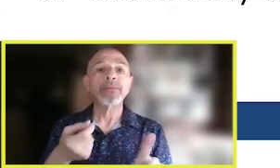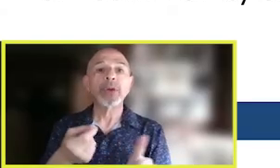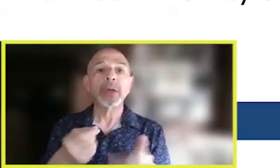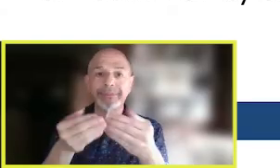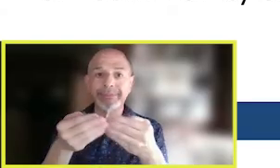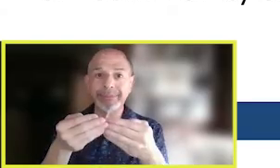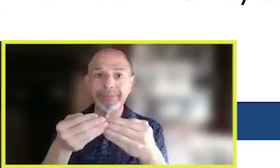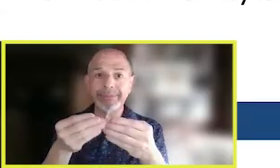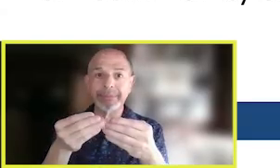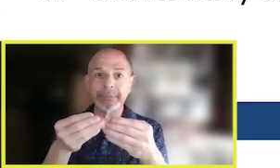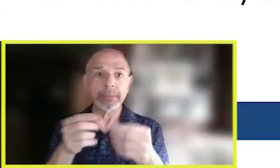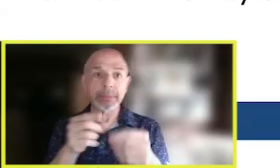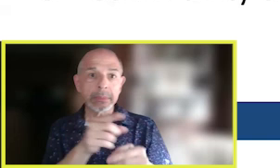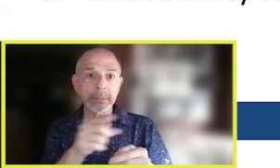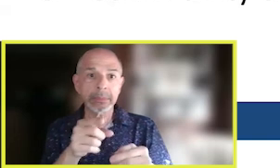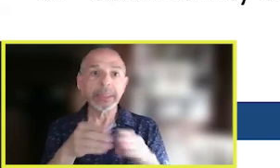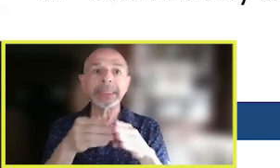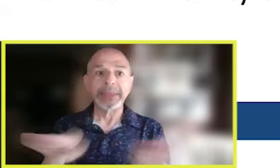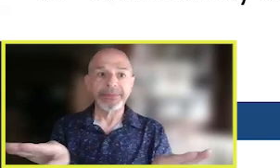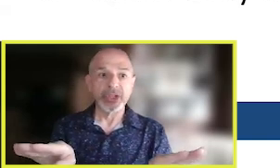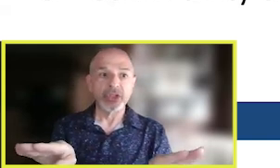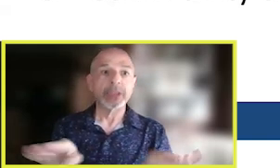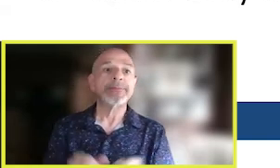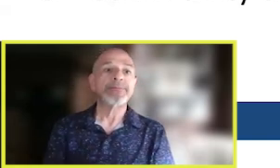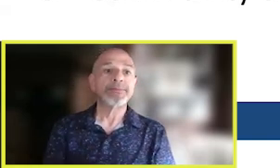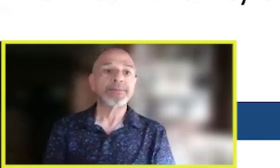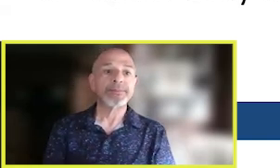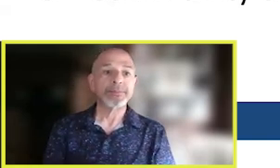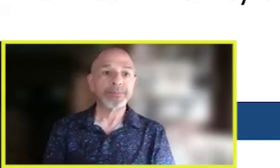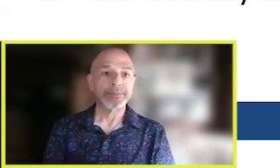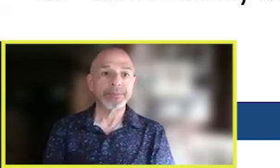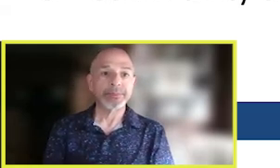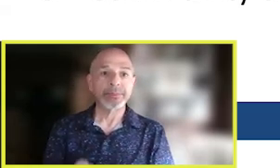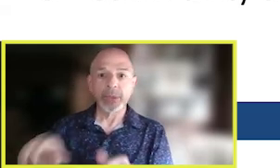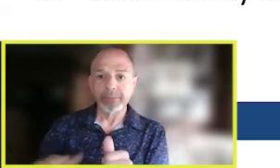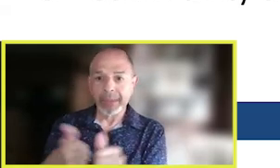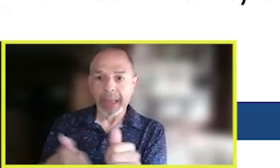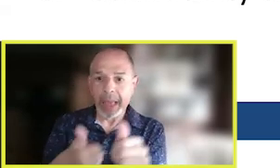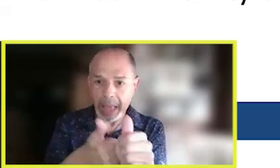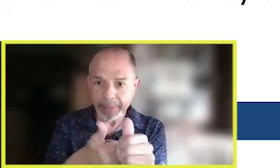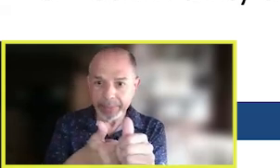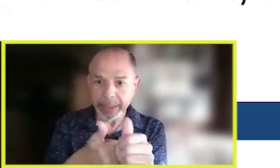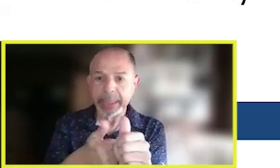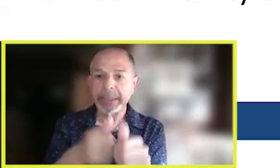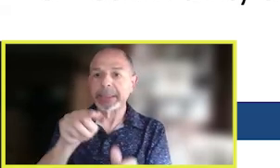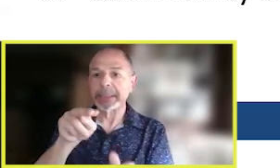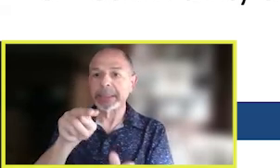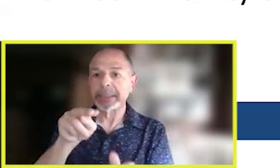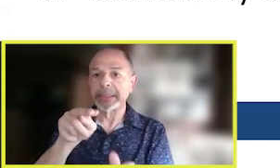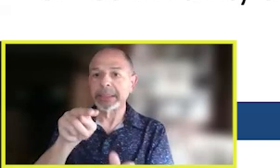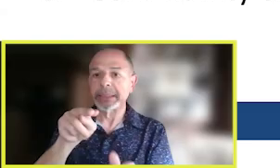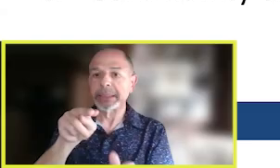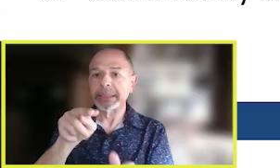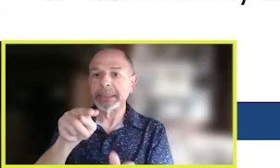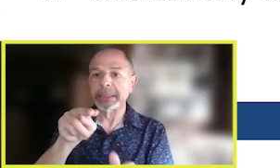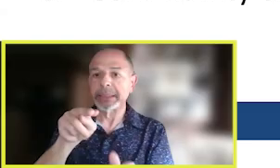Developmental Disabilities of Rhode Island. 2, some division updates on news in the system. 3,